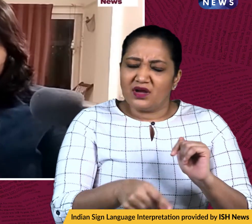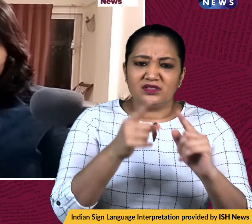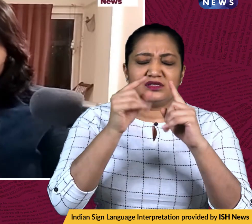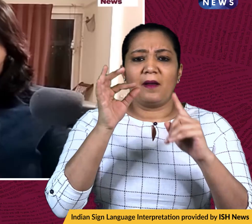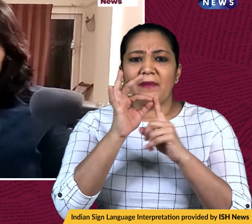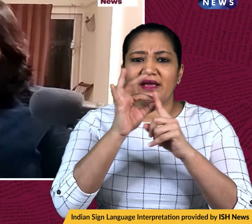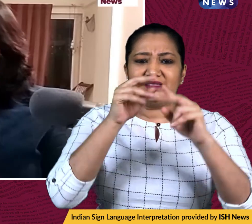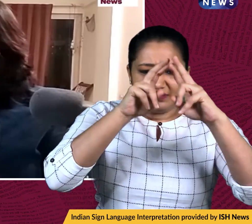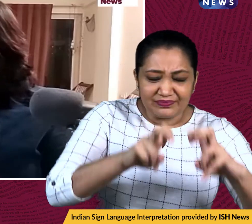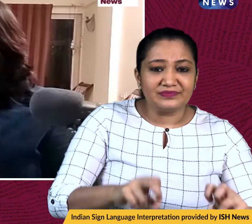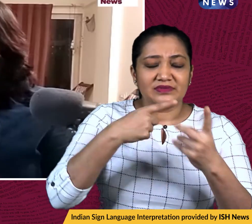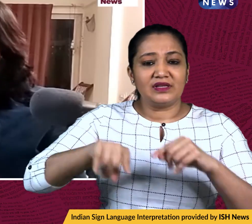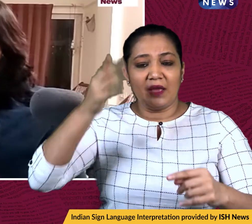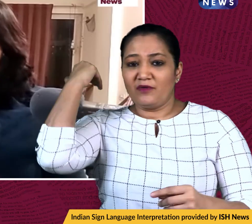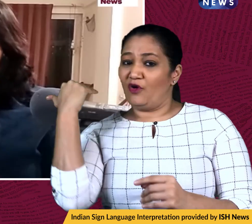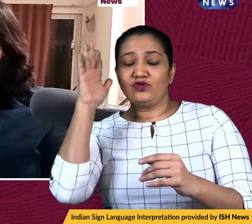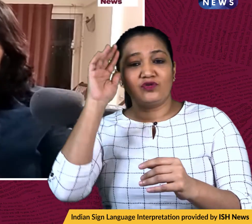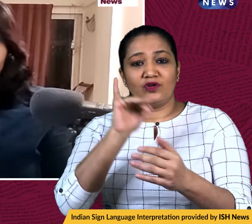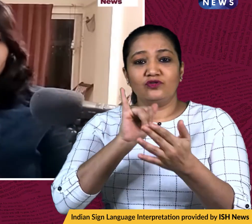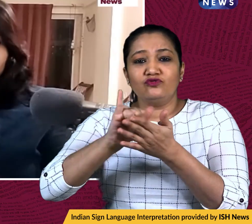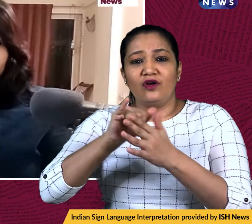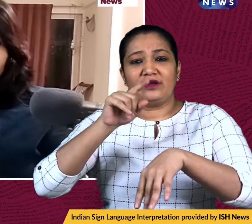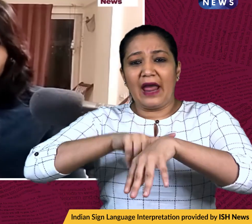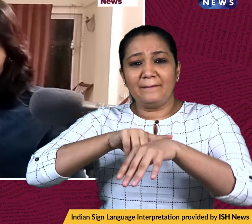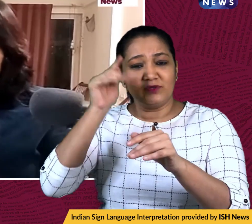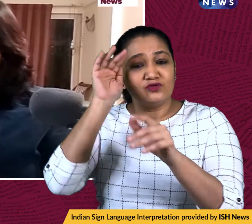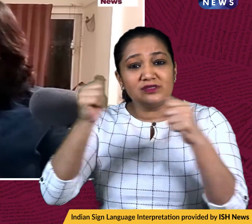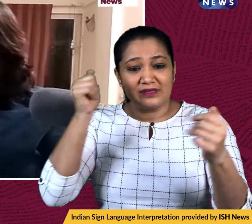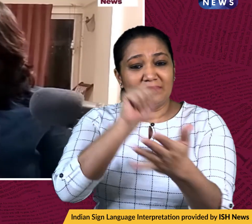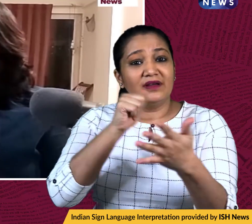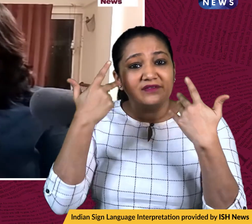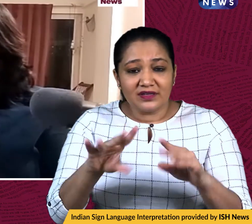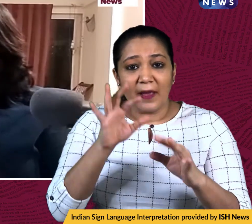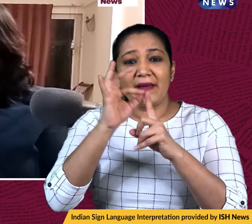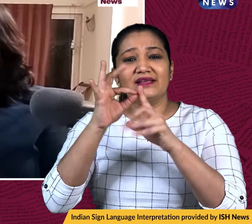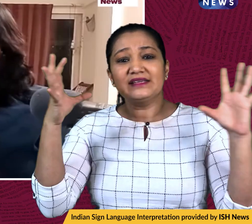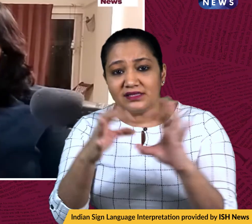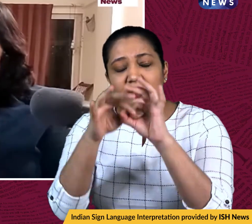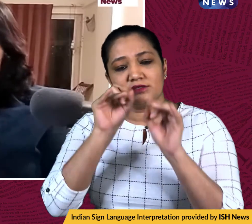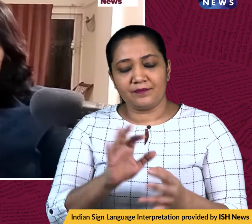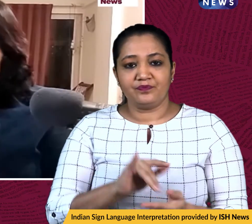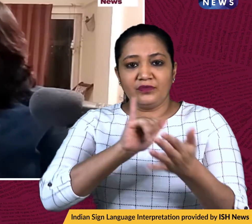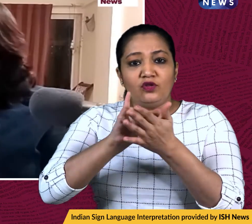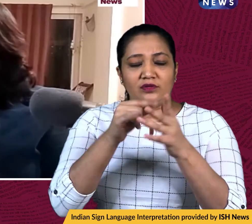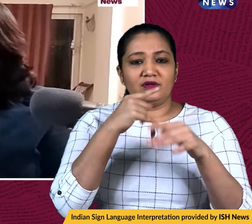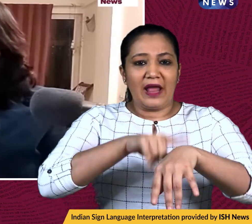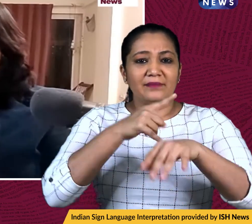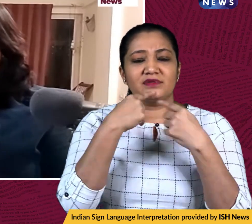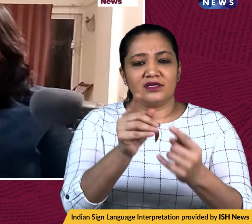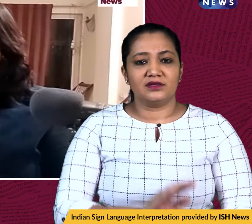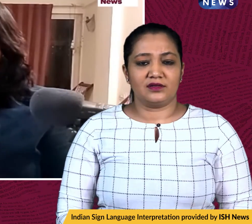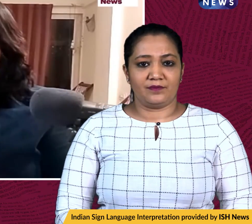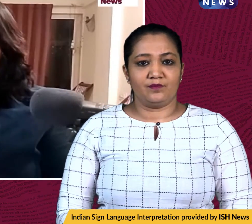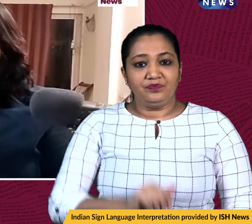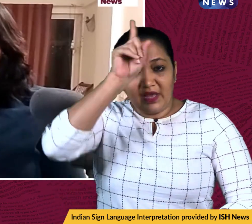into the claims made by the recent New York Times report on Pegasus. Now, if you remember, the New York Times report had said that the